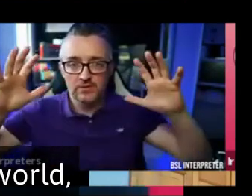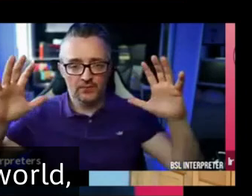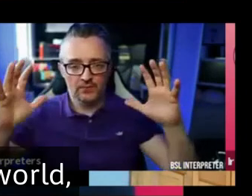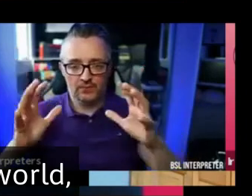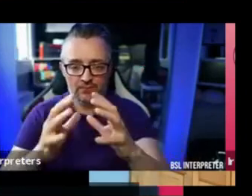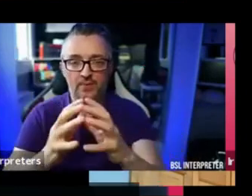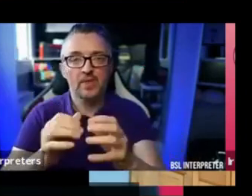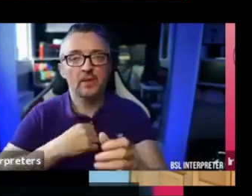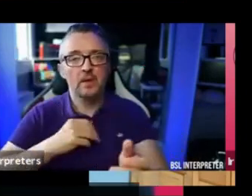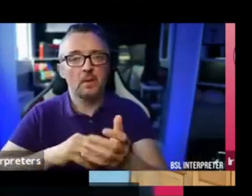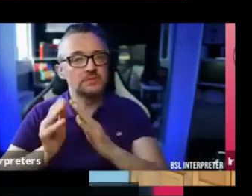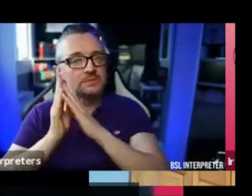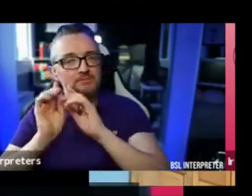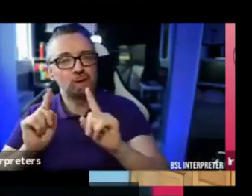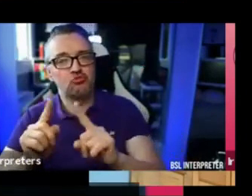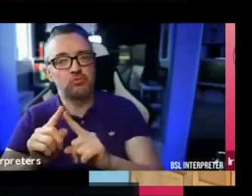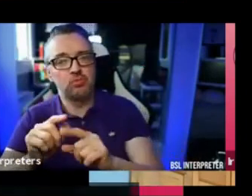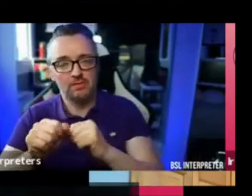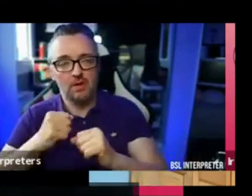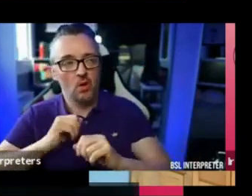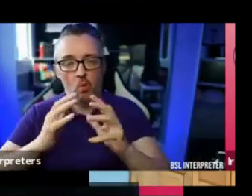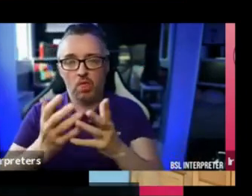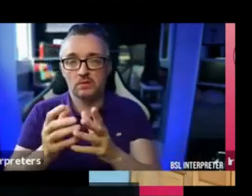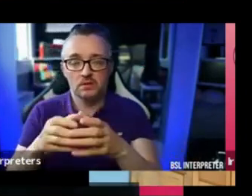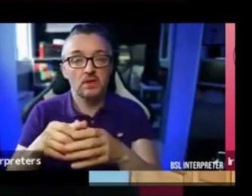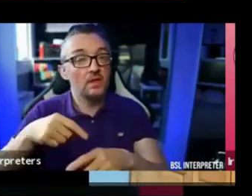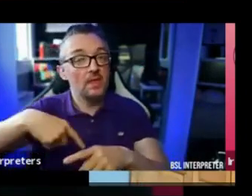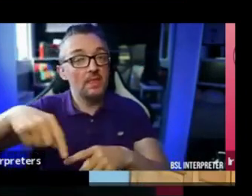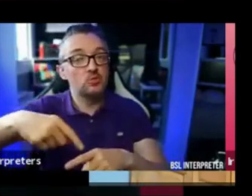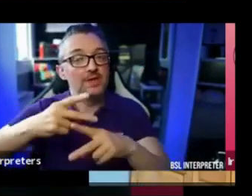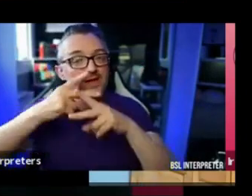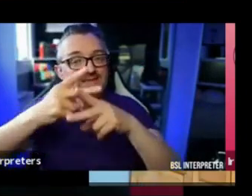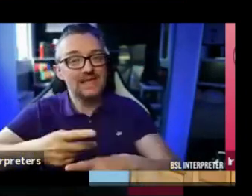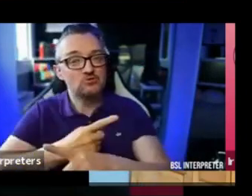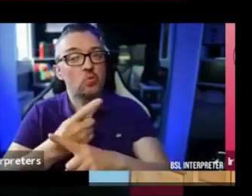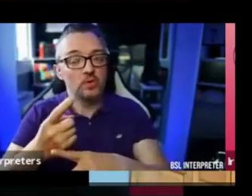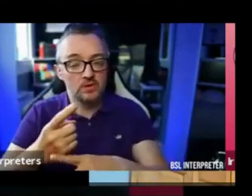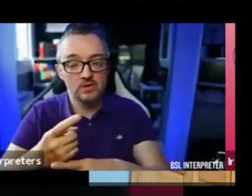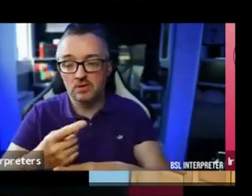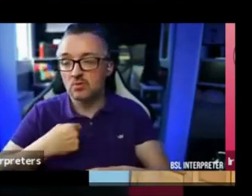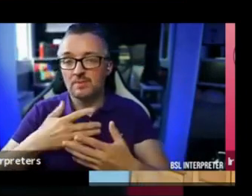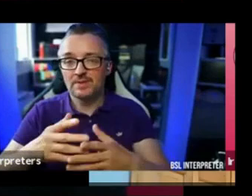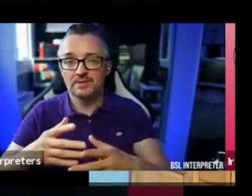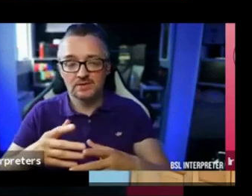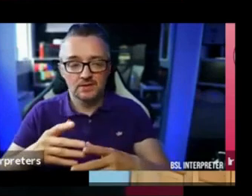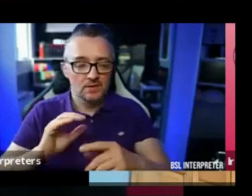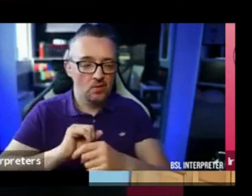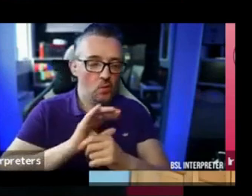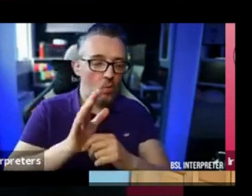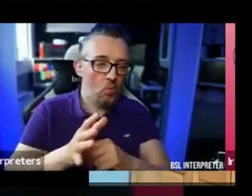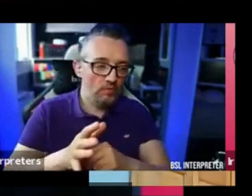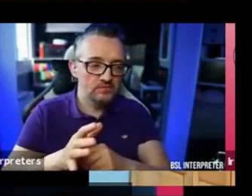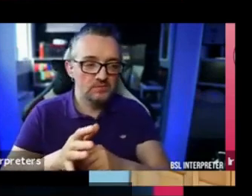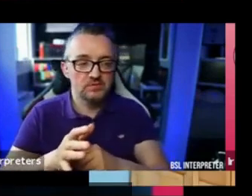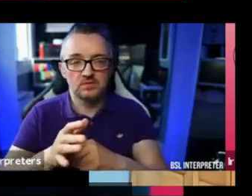world, then my mum's bedroom became our world. And it's Carers Week, and we're all maybe experiencing over COVID what